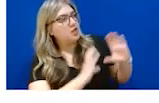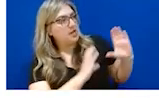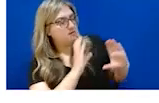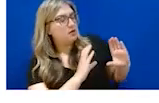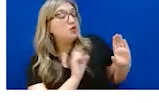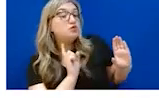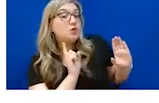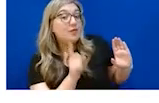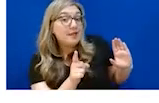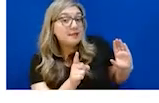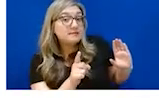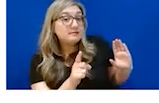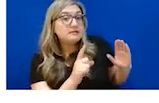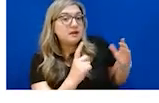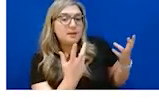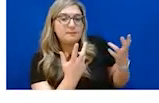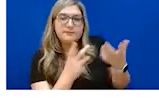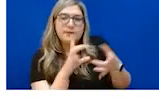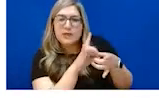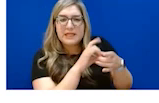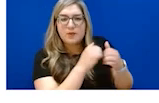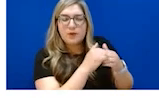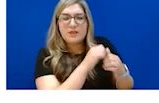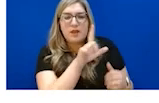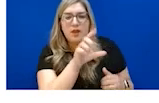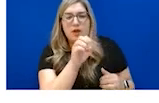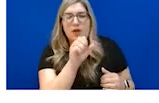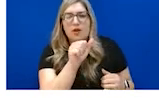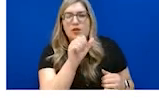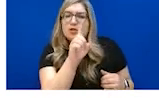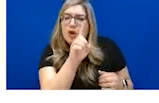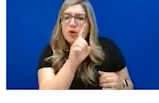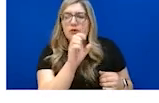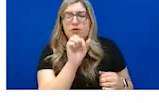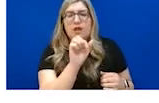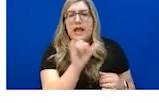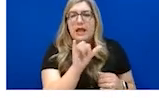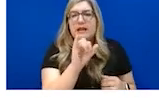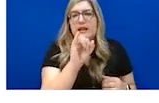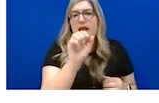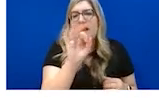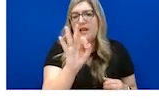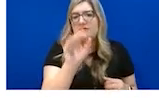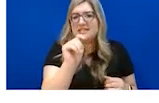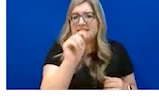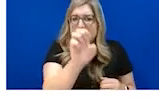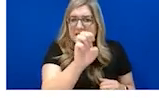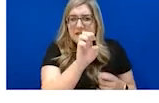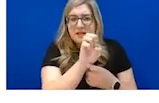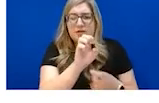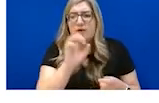load and FTE? Does the home college get all the FTE? Wow, that sounds